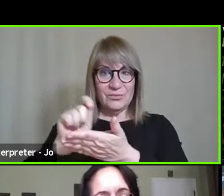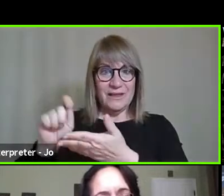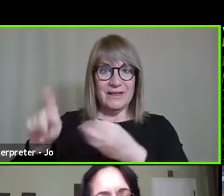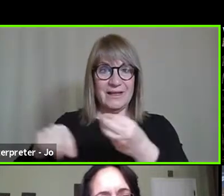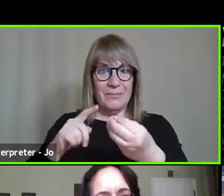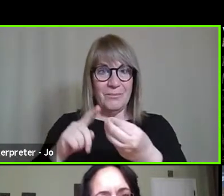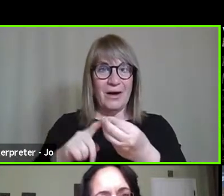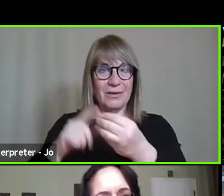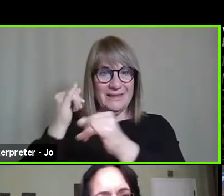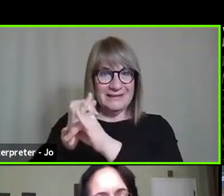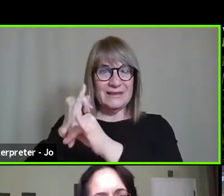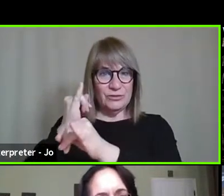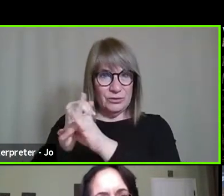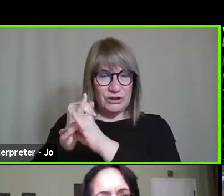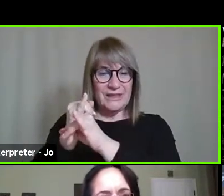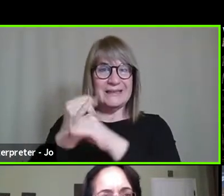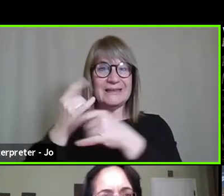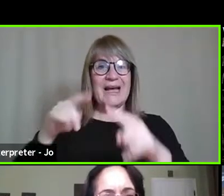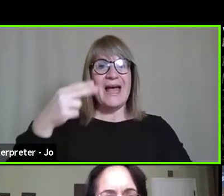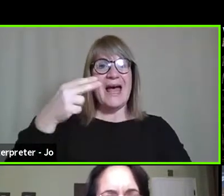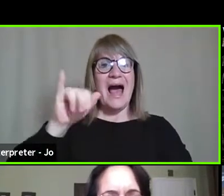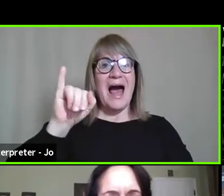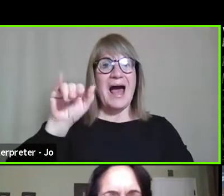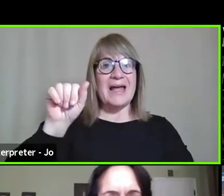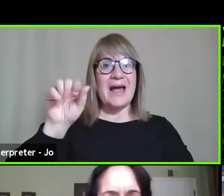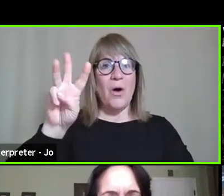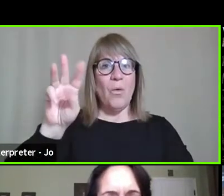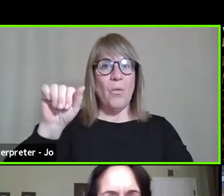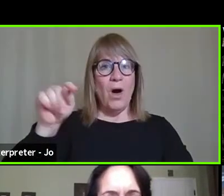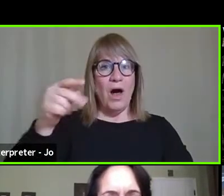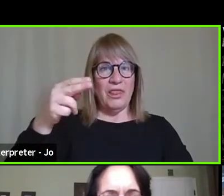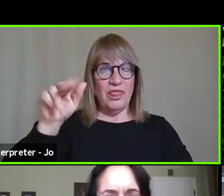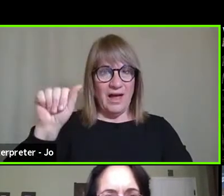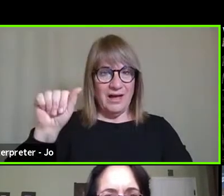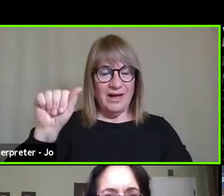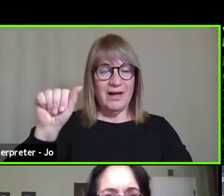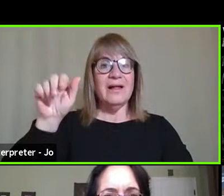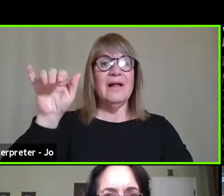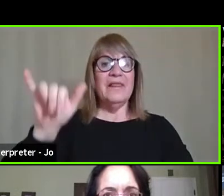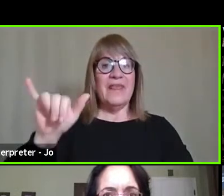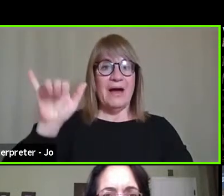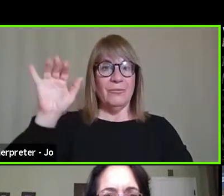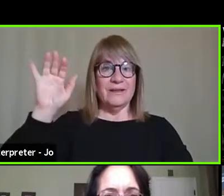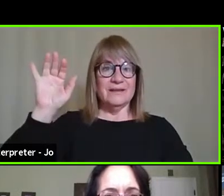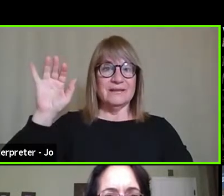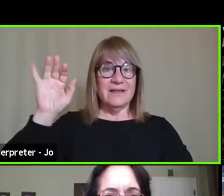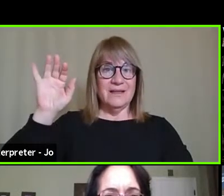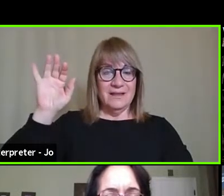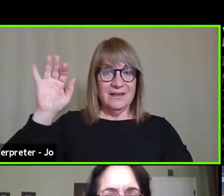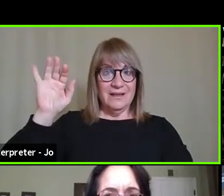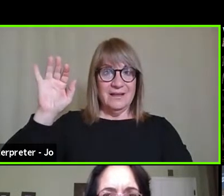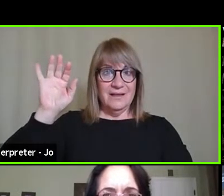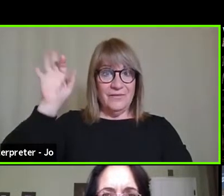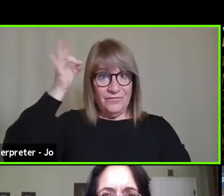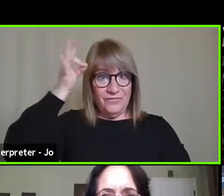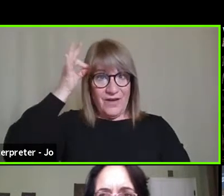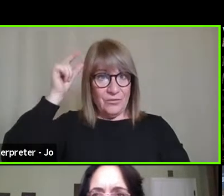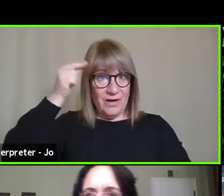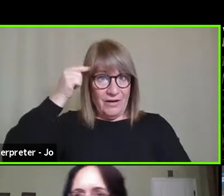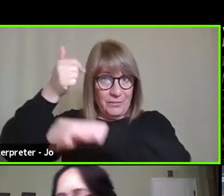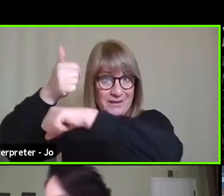institutionalization and hiawatha which was a federally uh established uh